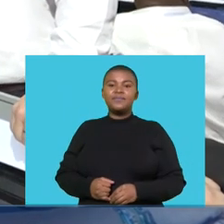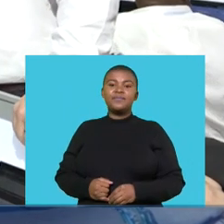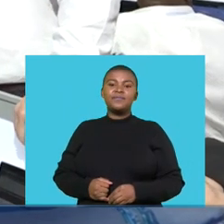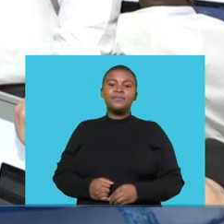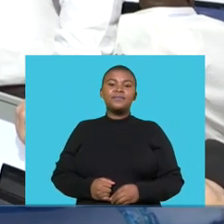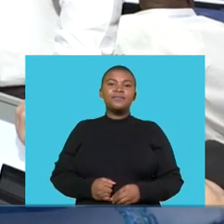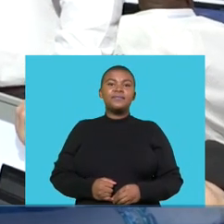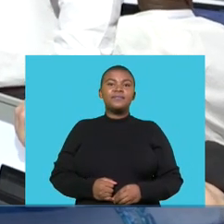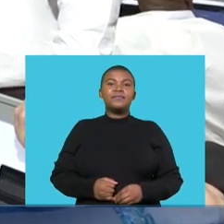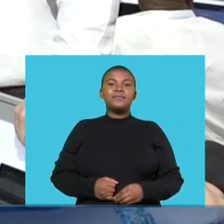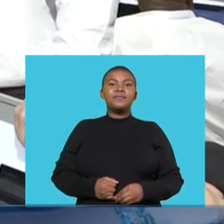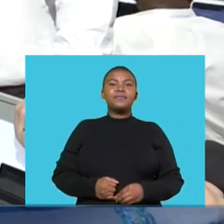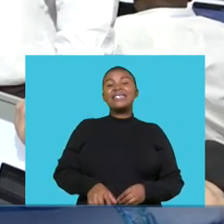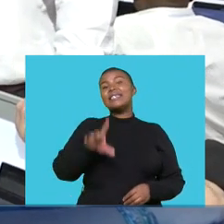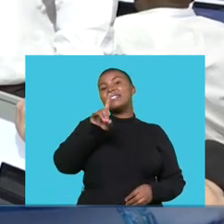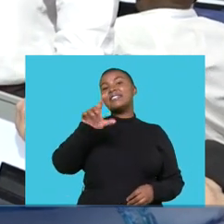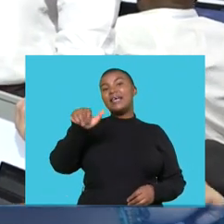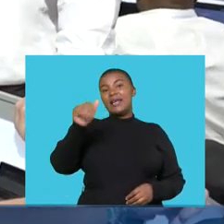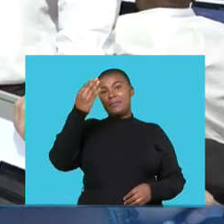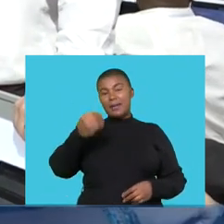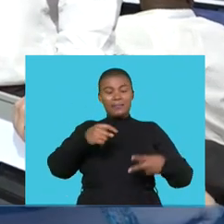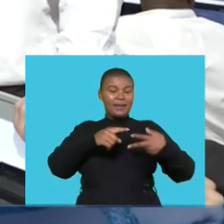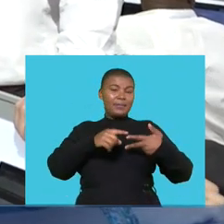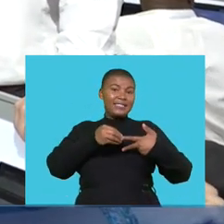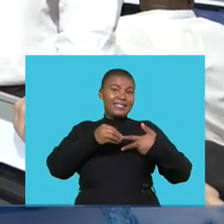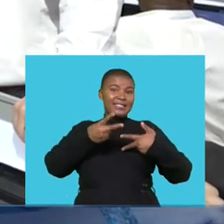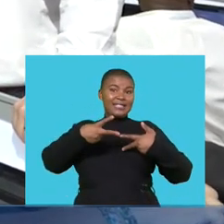are